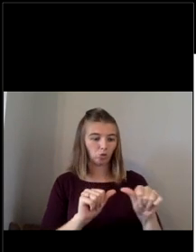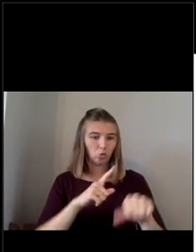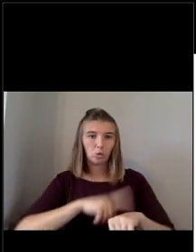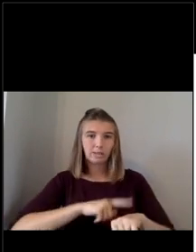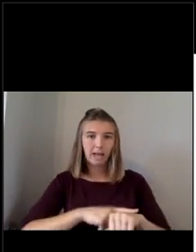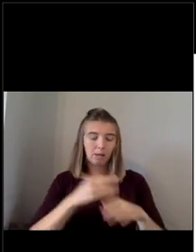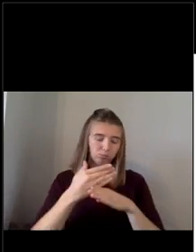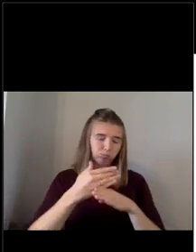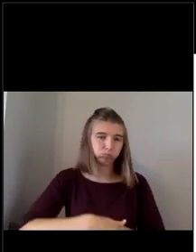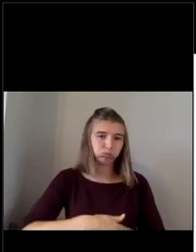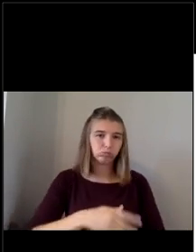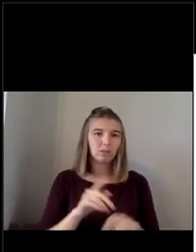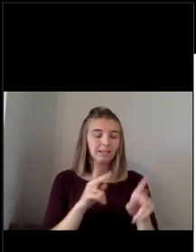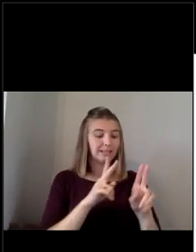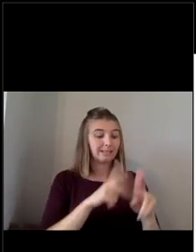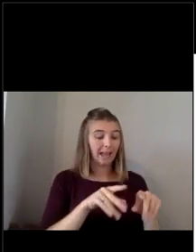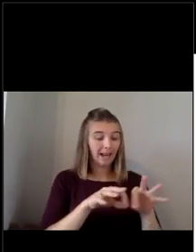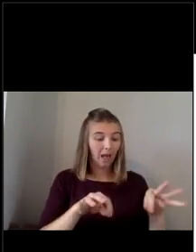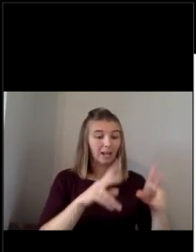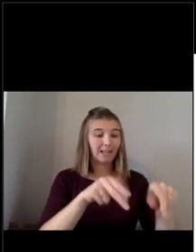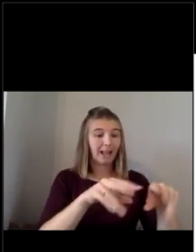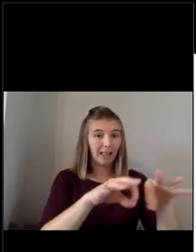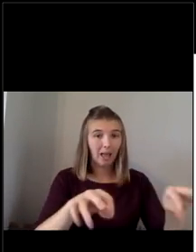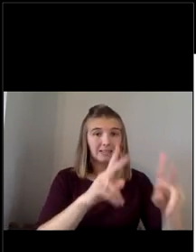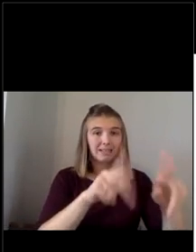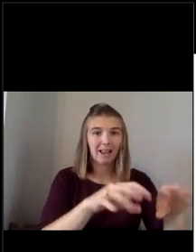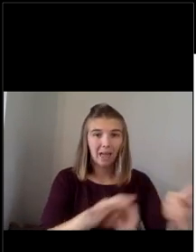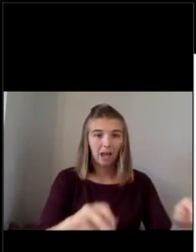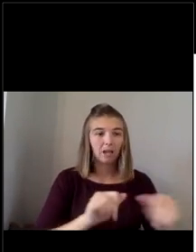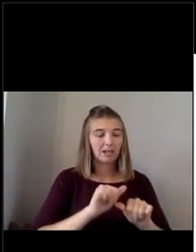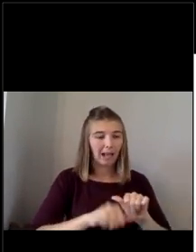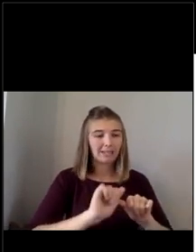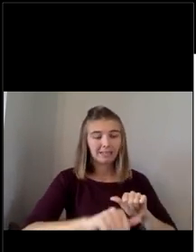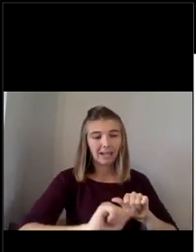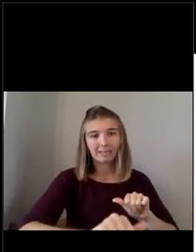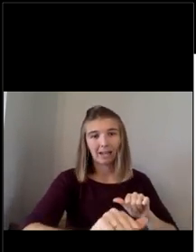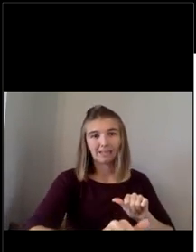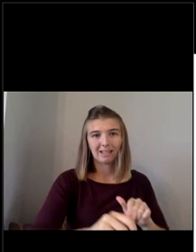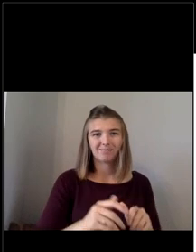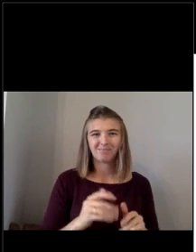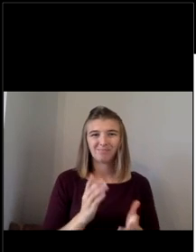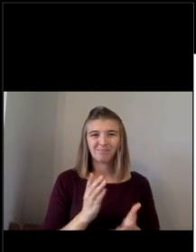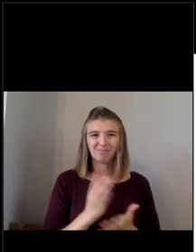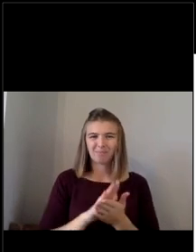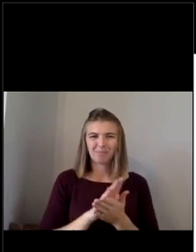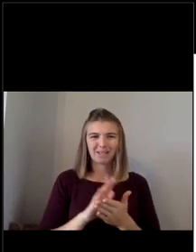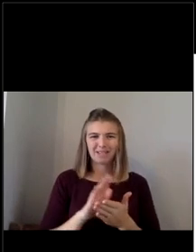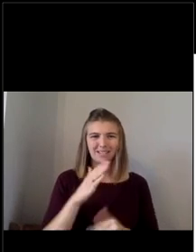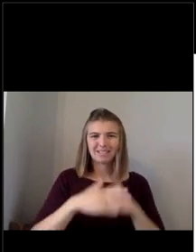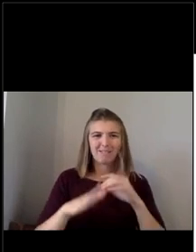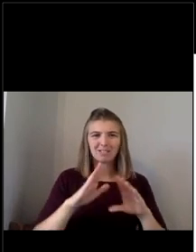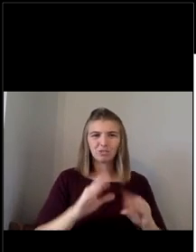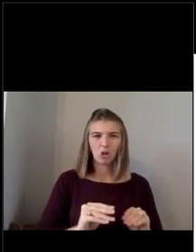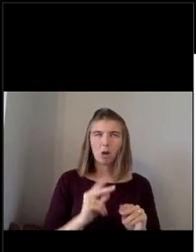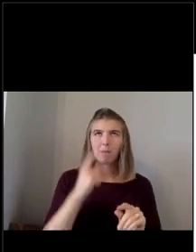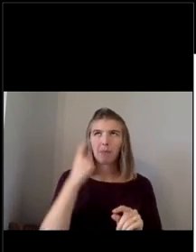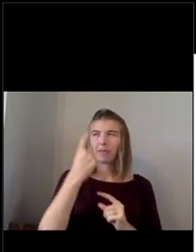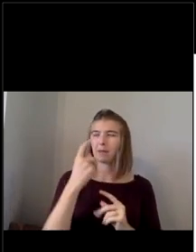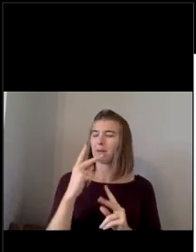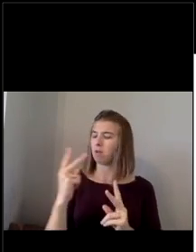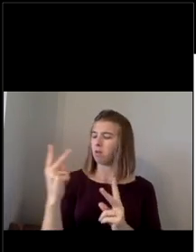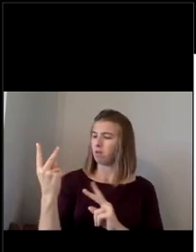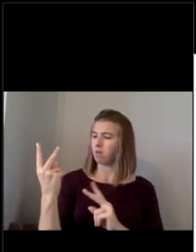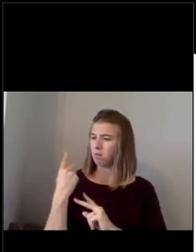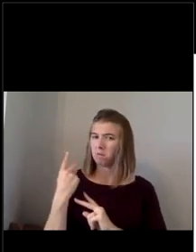one deadline to the next, you rarely stop to reflect on your progress or on your achievements. And because it's a sprint, you tend to